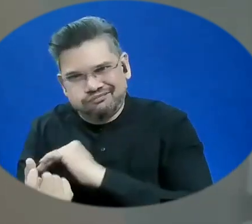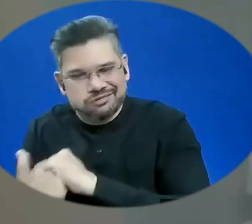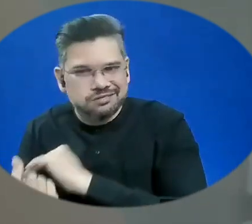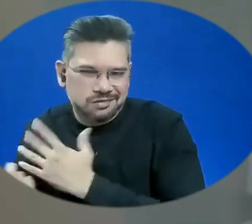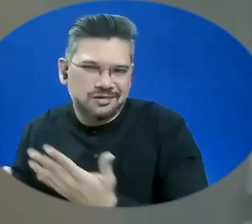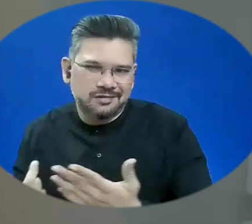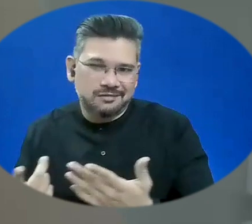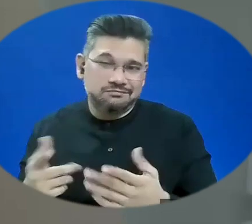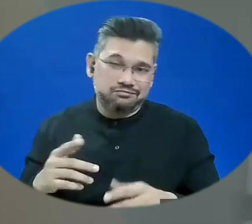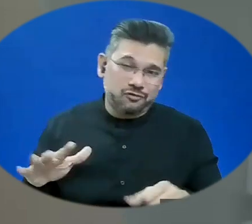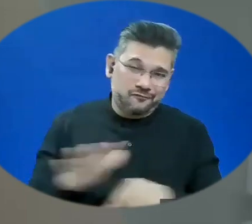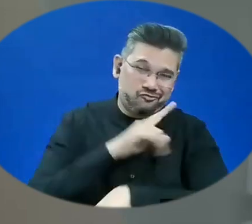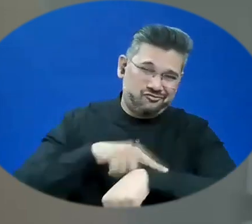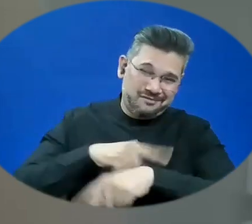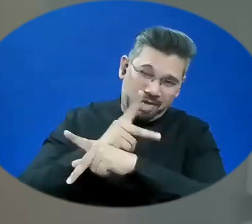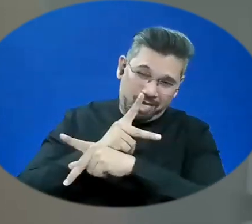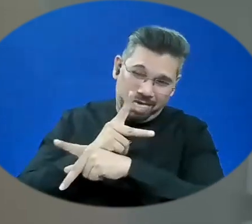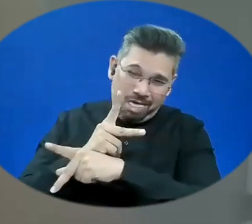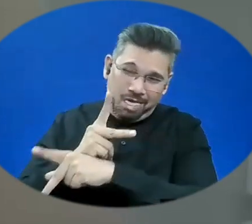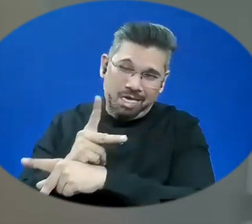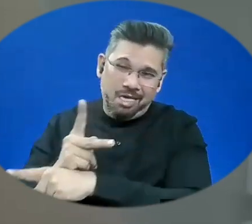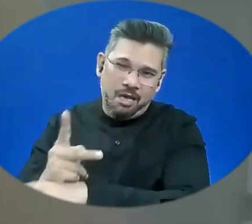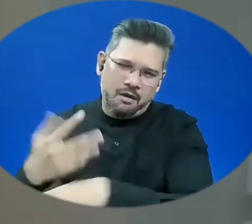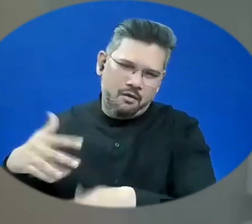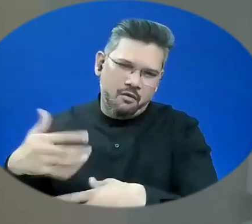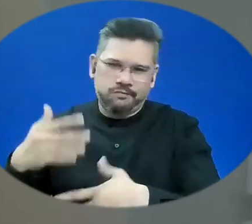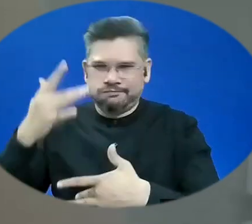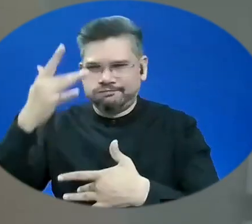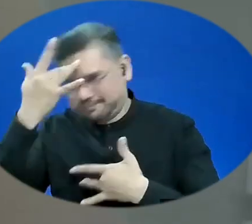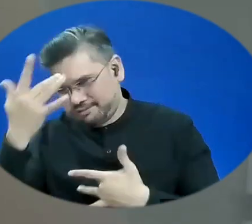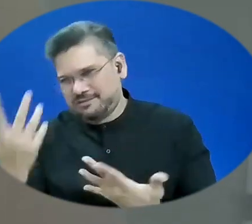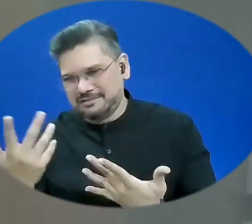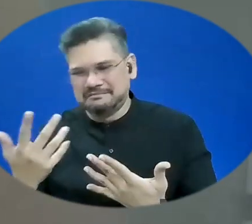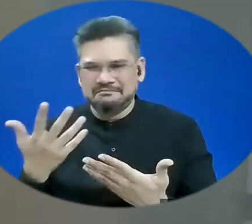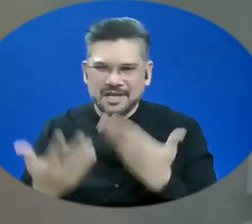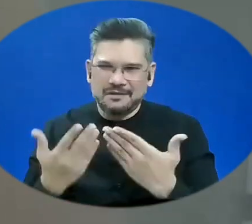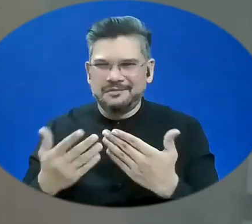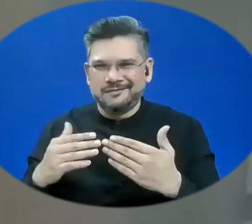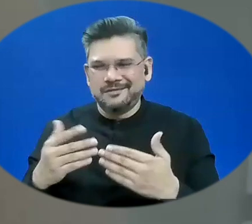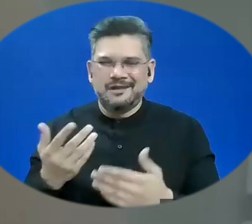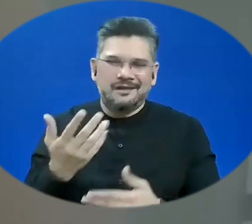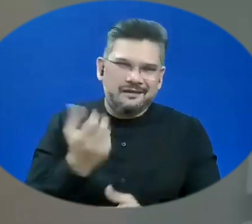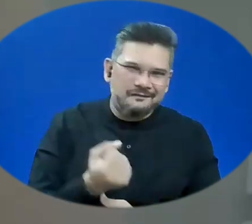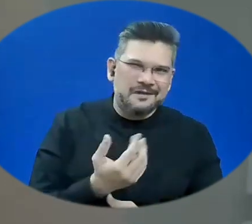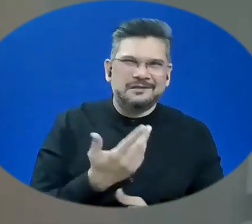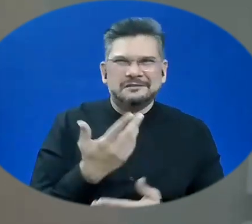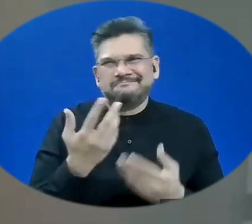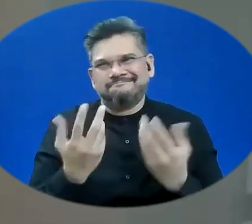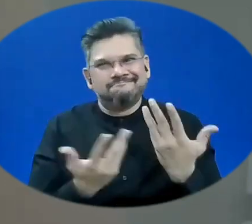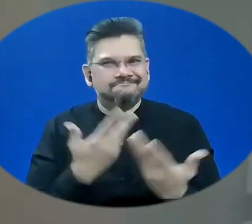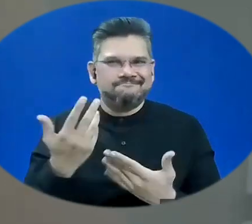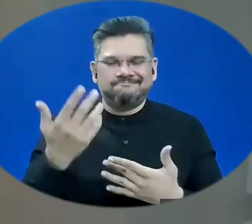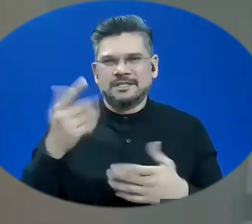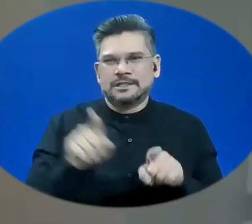caregiving. And it can also be linked to increased risk of a number of conditions, including depression and